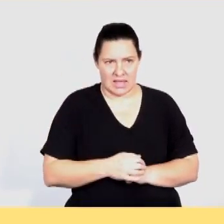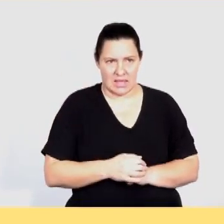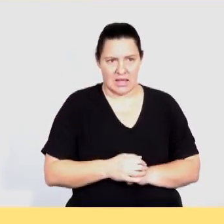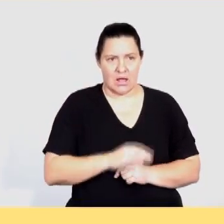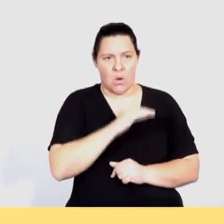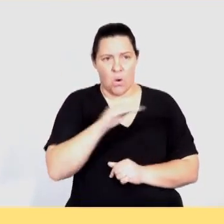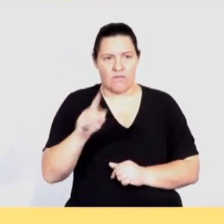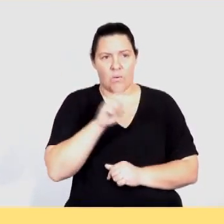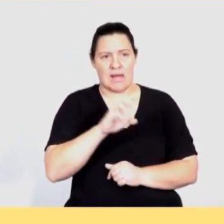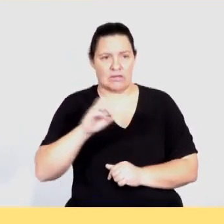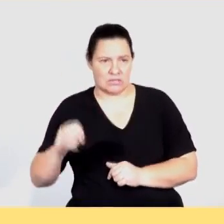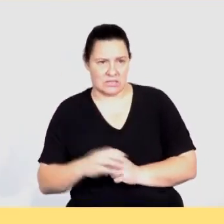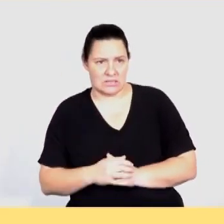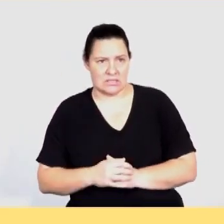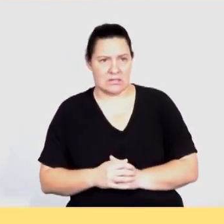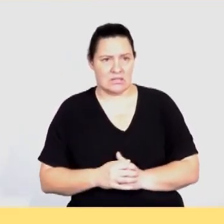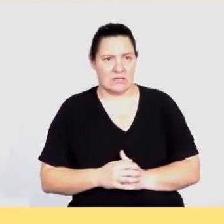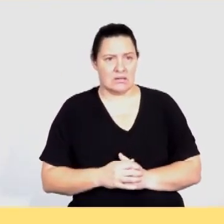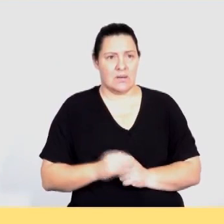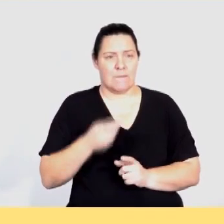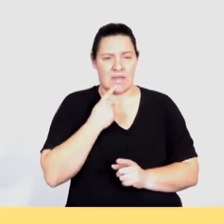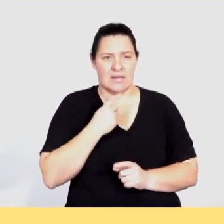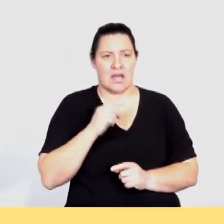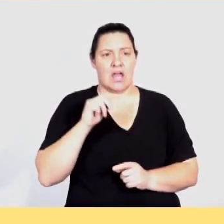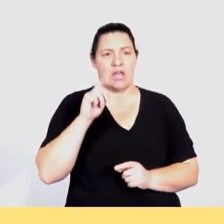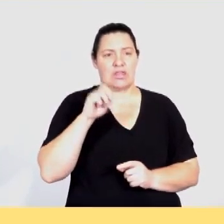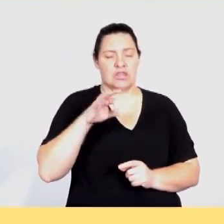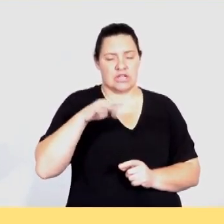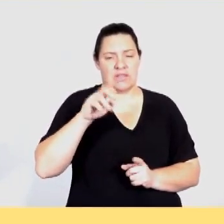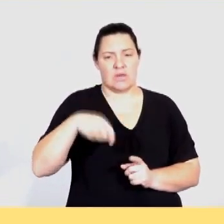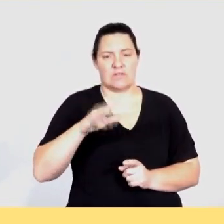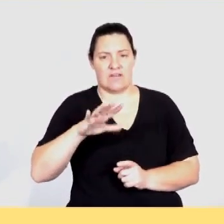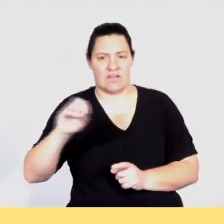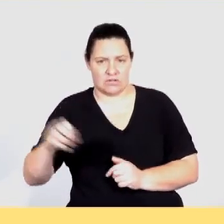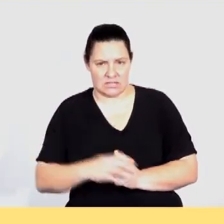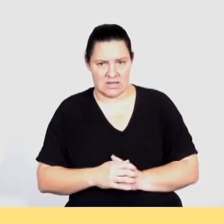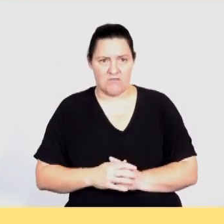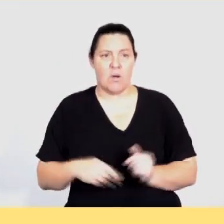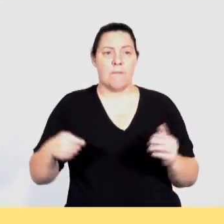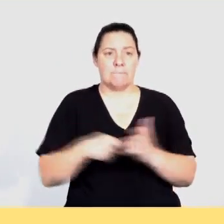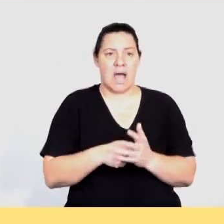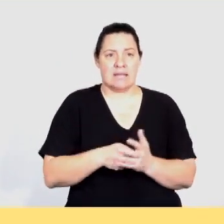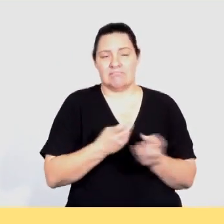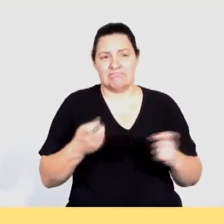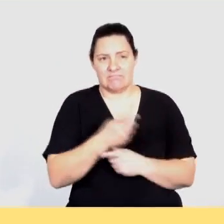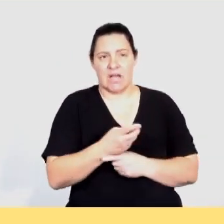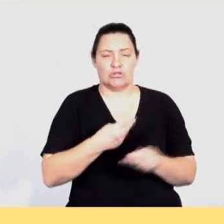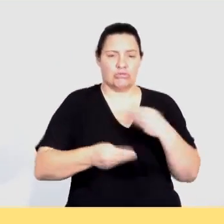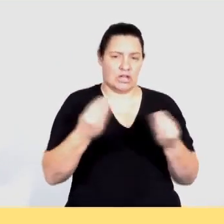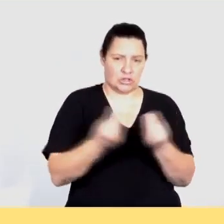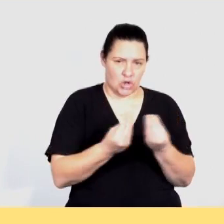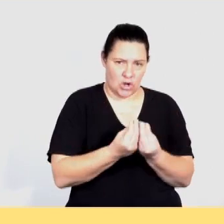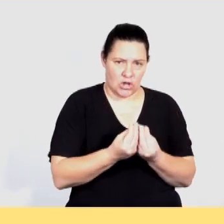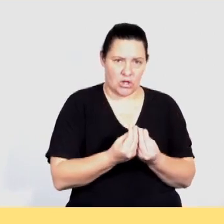that. That is what we will be owing them. And that gives you 13,500. So if we bought merchandise that is